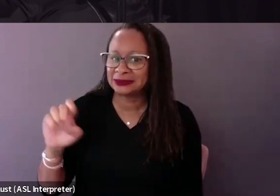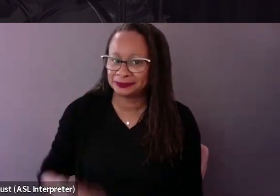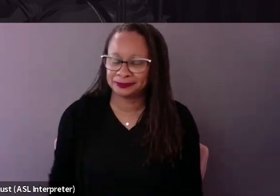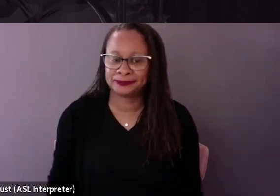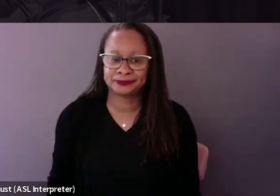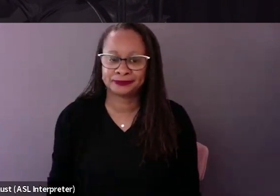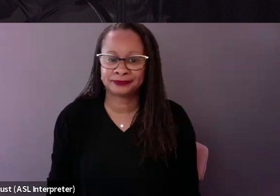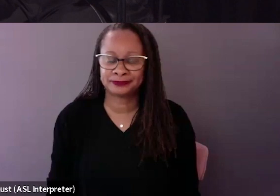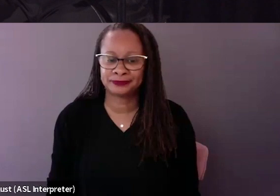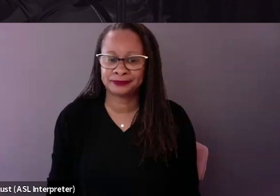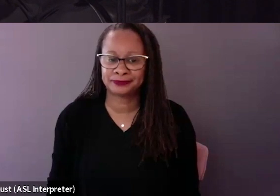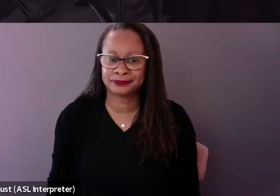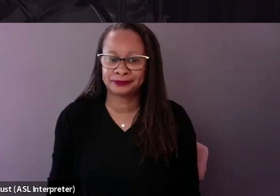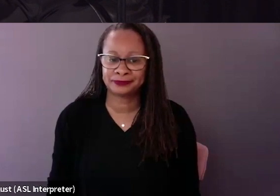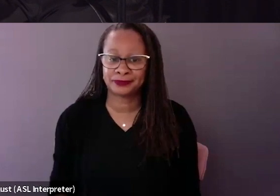we knew that